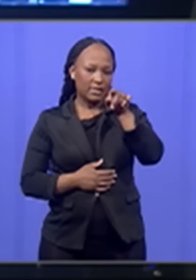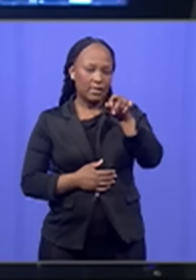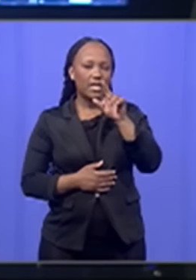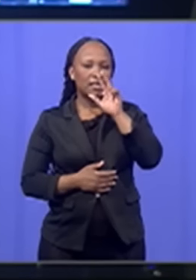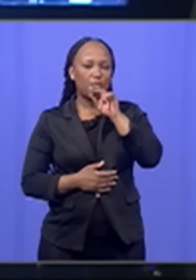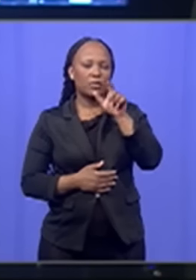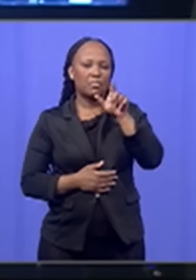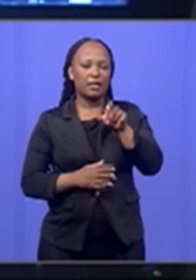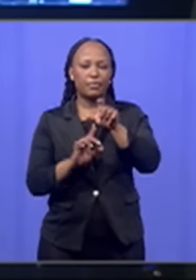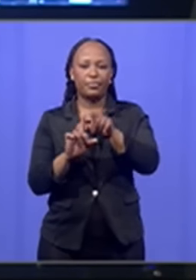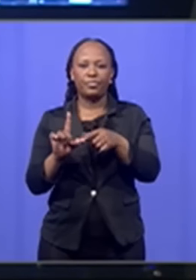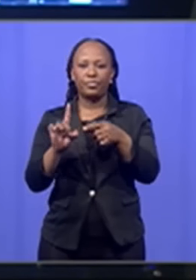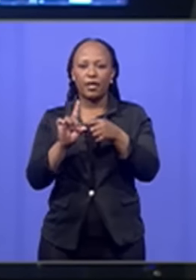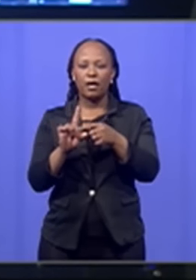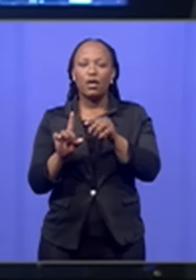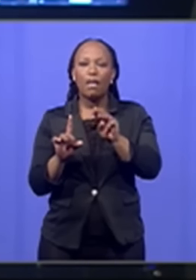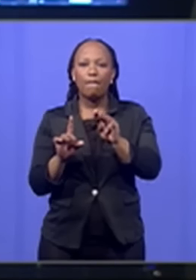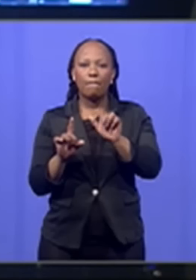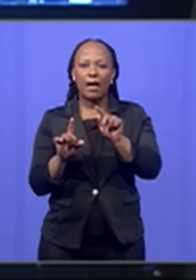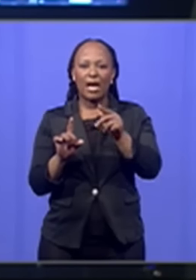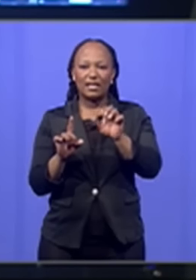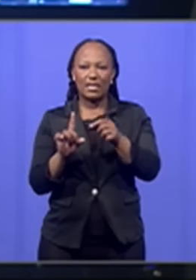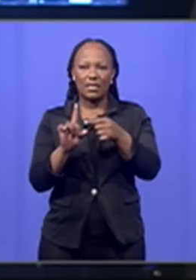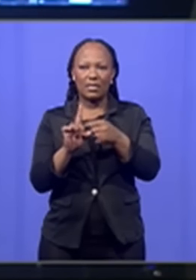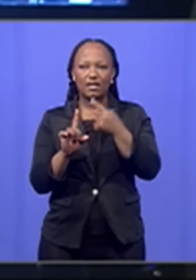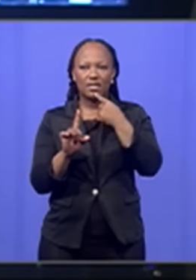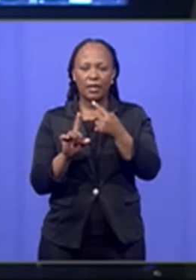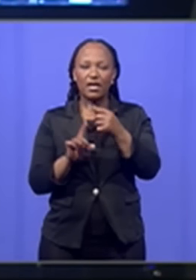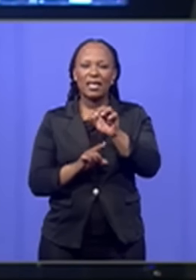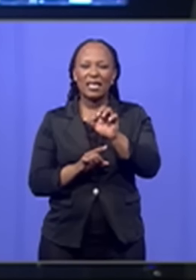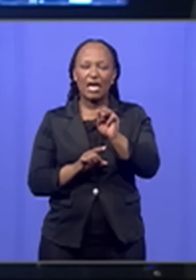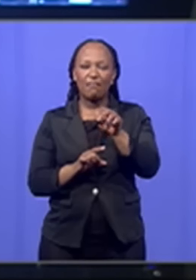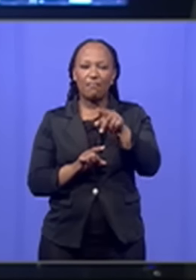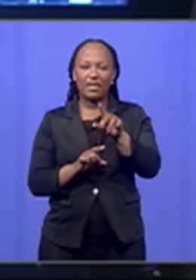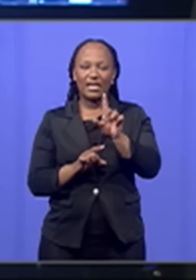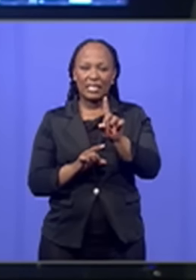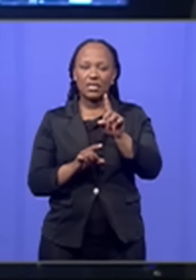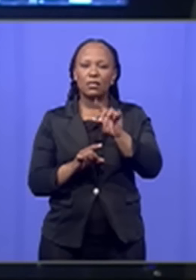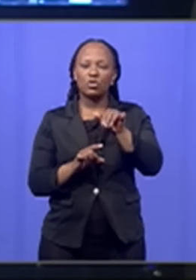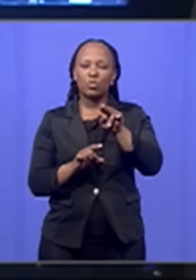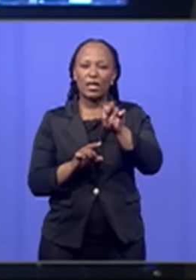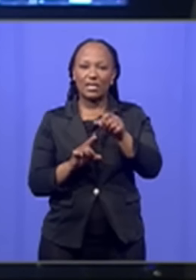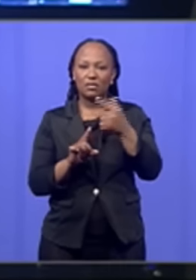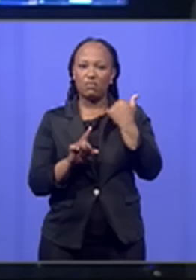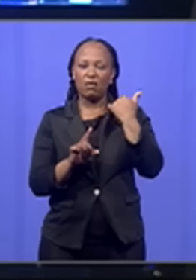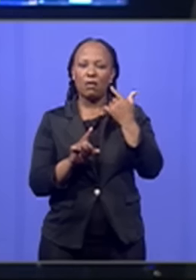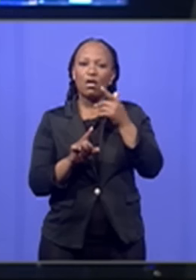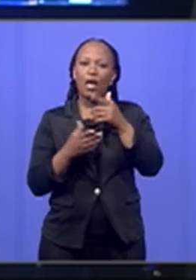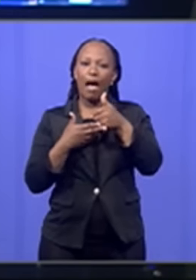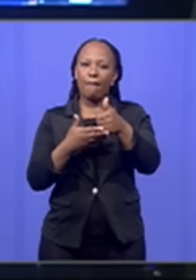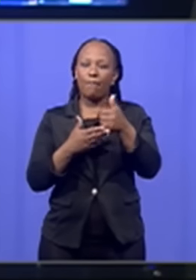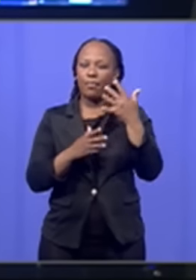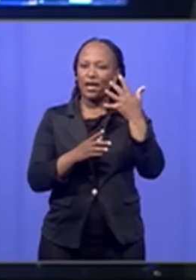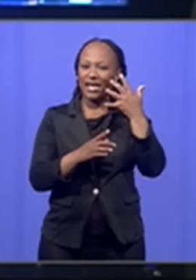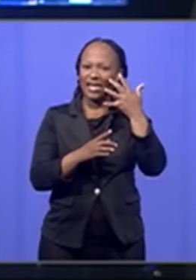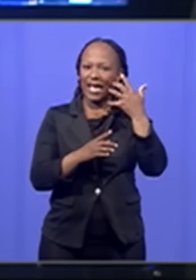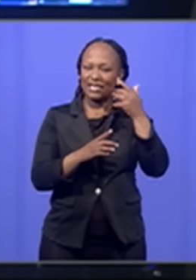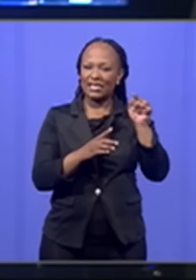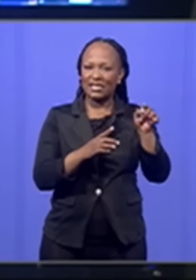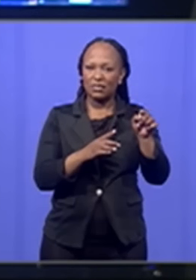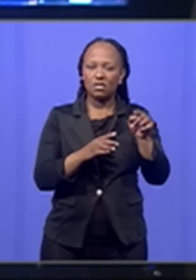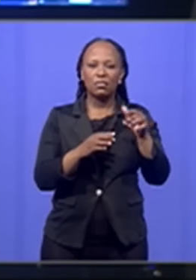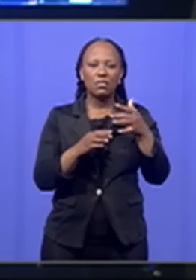o re diphuputso tse entsweng di fumane ha motlatsi wa hloho ya EMPD Julius Mkhwanazi a ile a thusa Vusimuzi Khet Matlala ho fumana karete